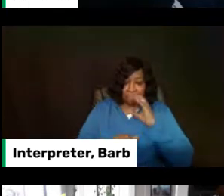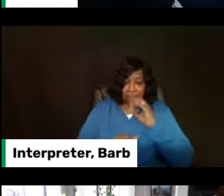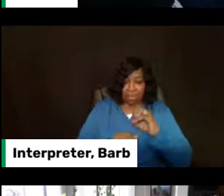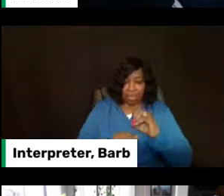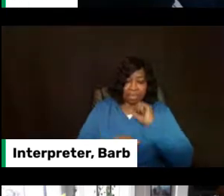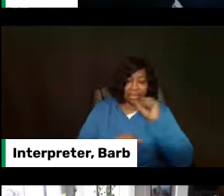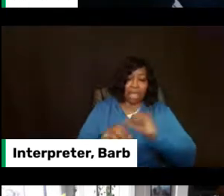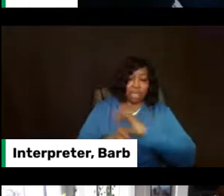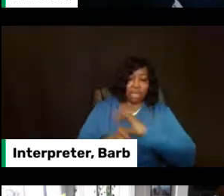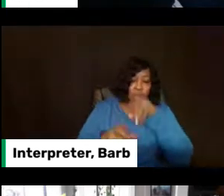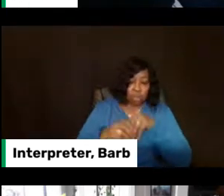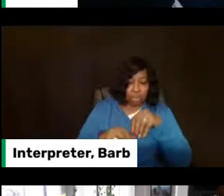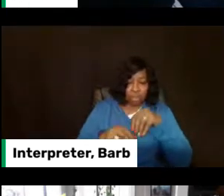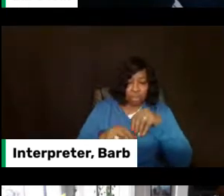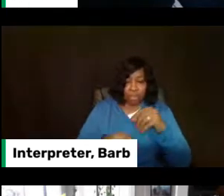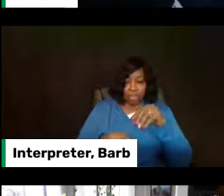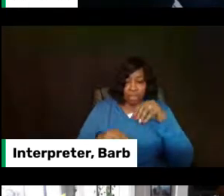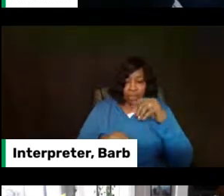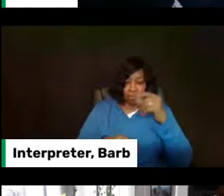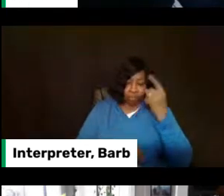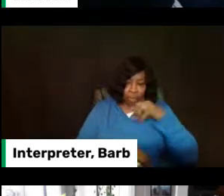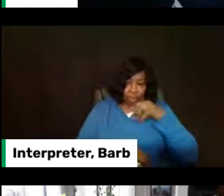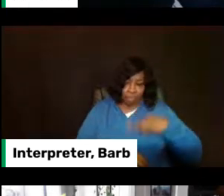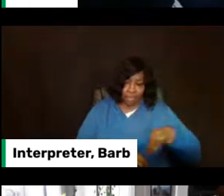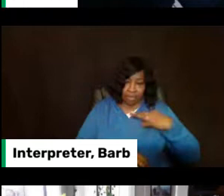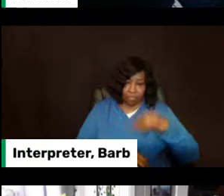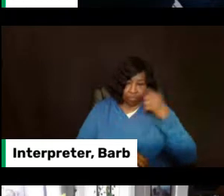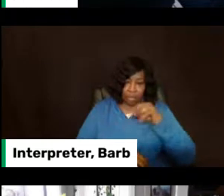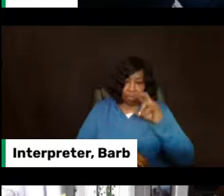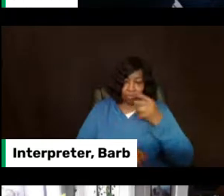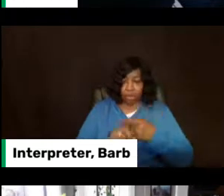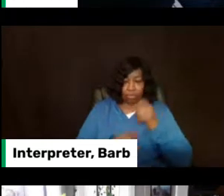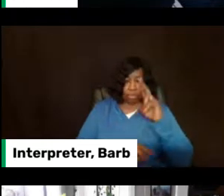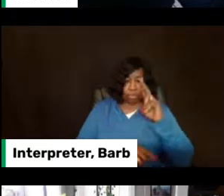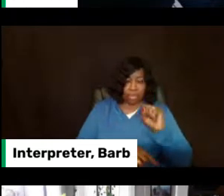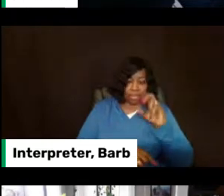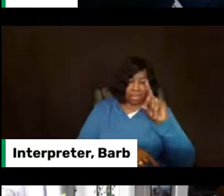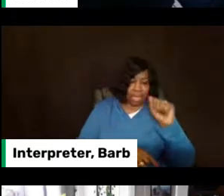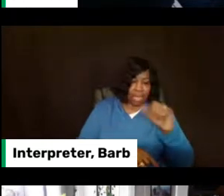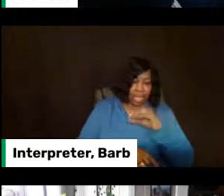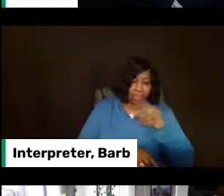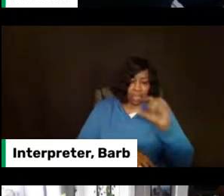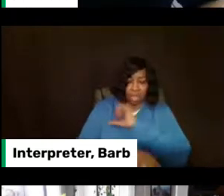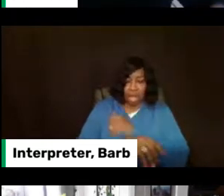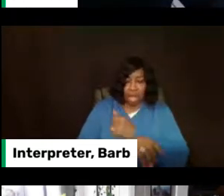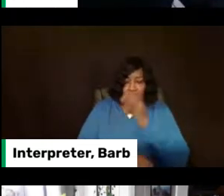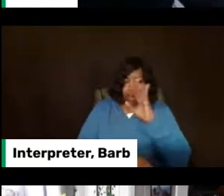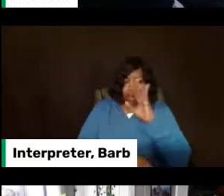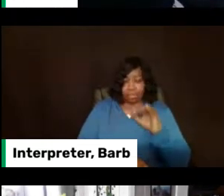of programmatic benefits through USDA and that are authorized by the Farm Bill.